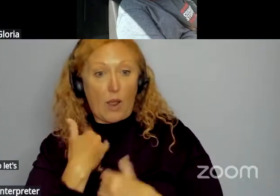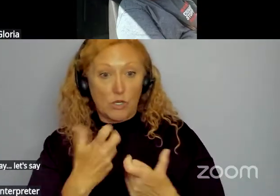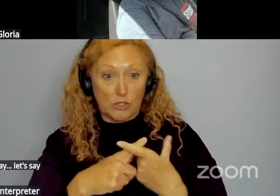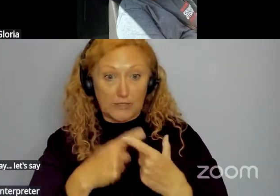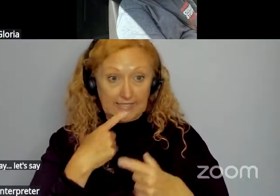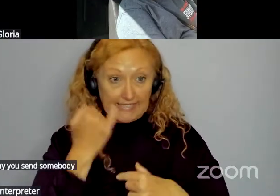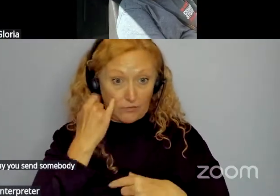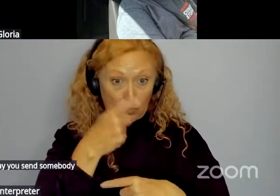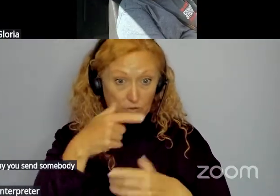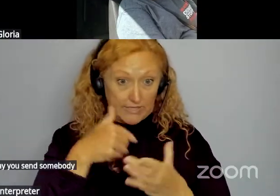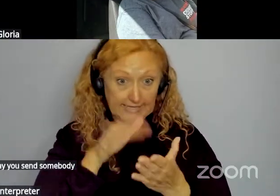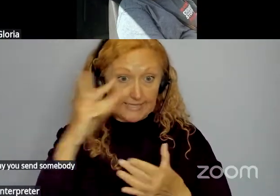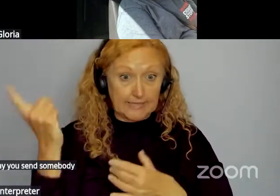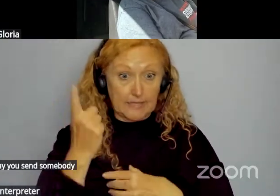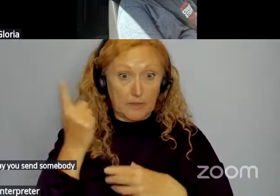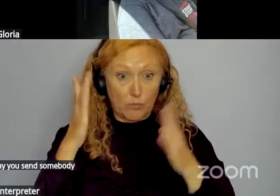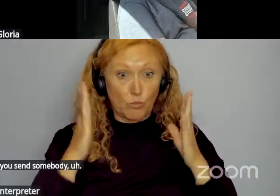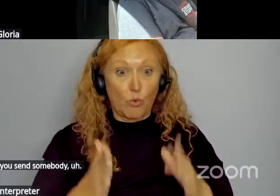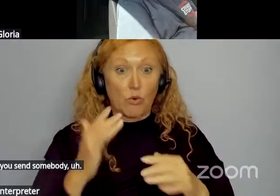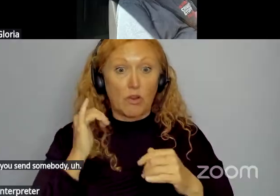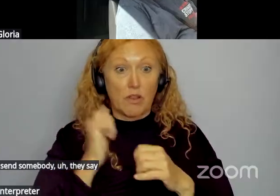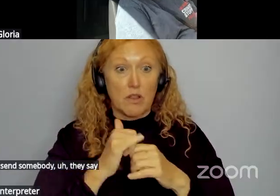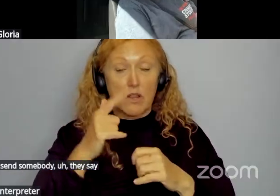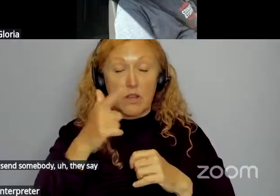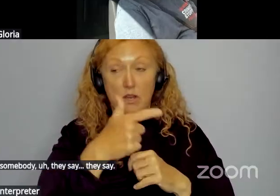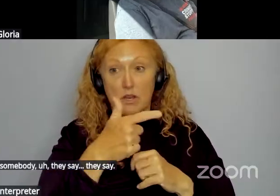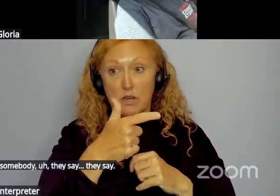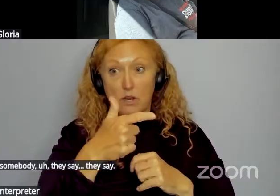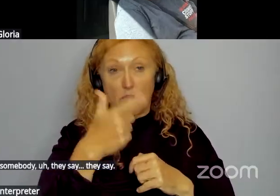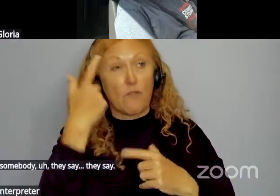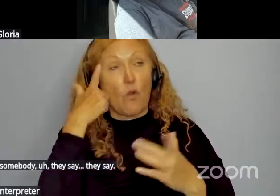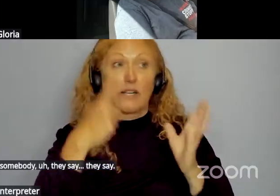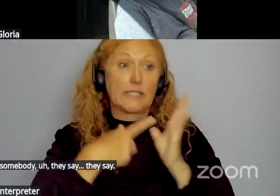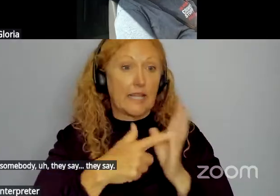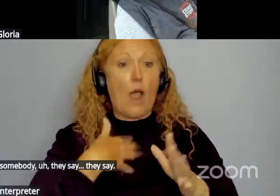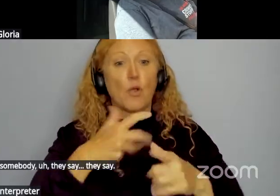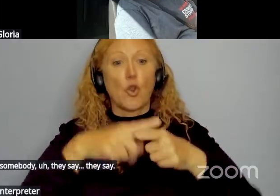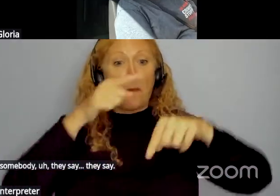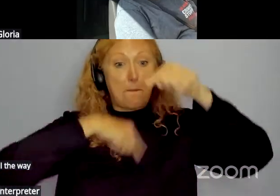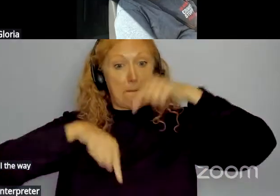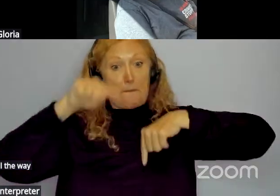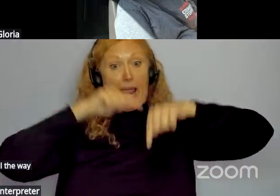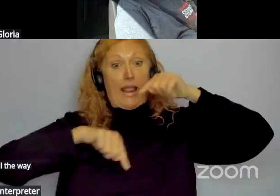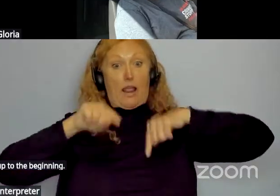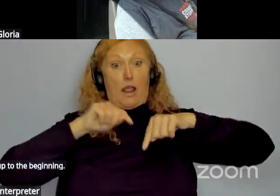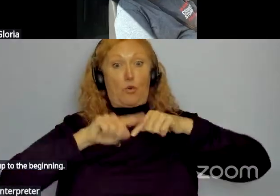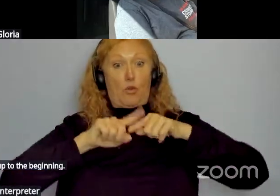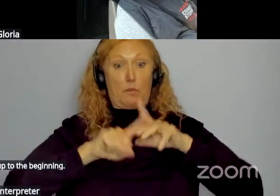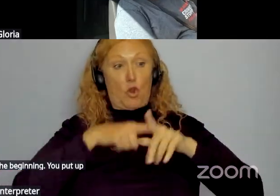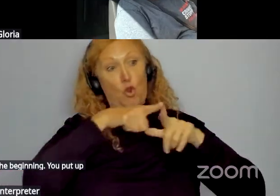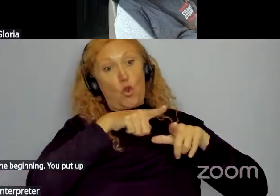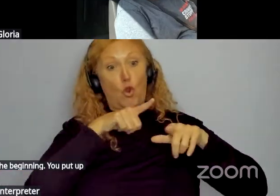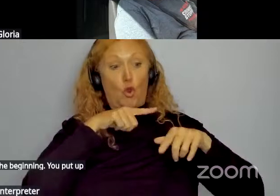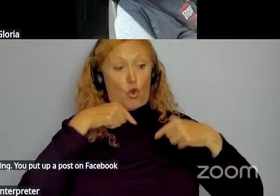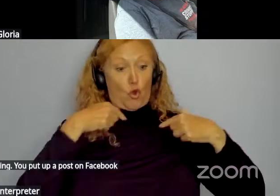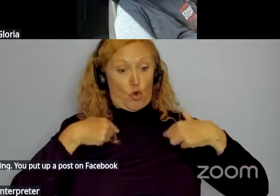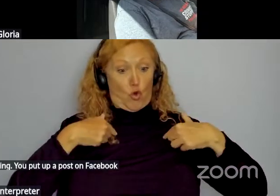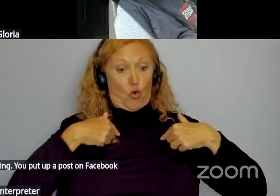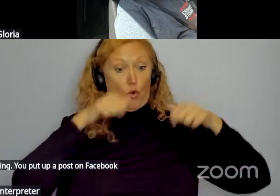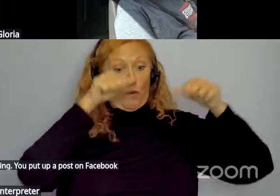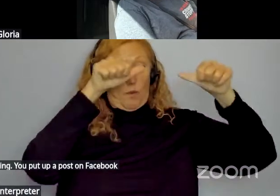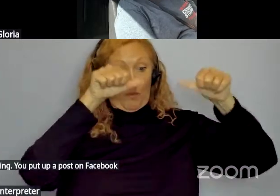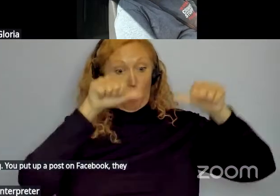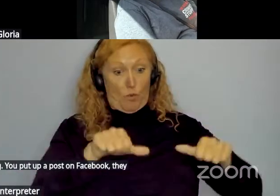send somebody they say let's back all the way up to the beginning. You put up a post on Facebook.